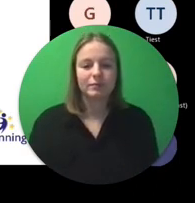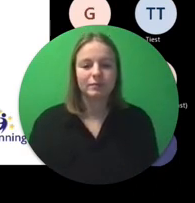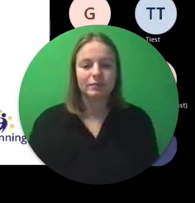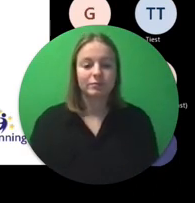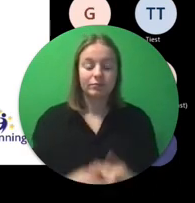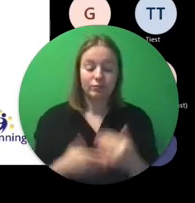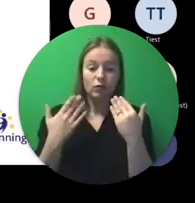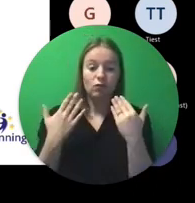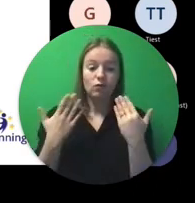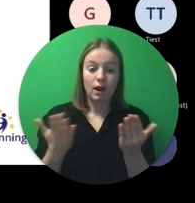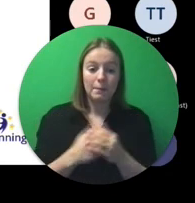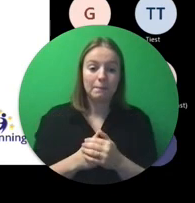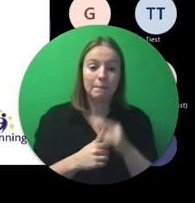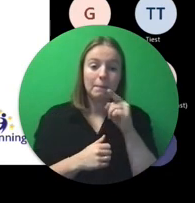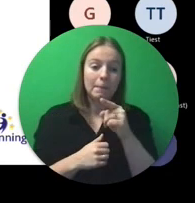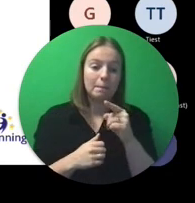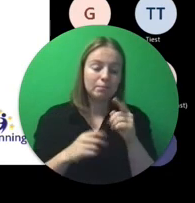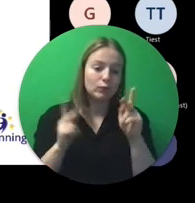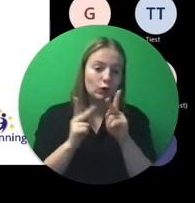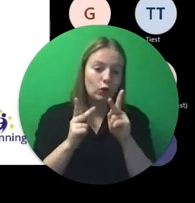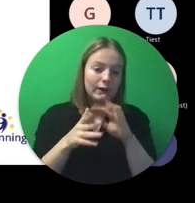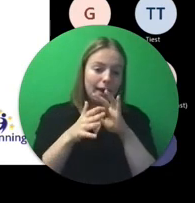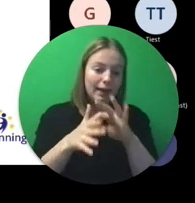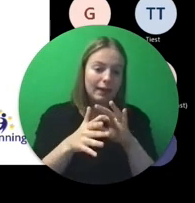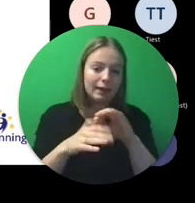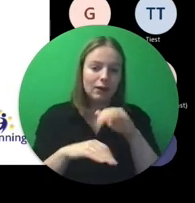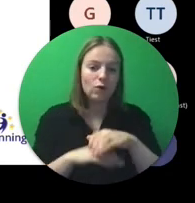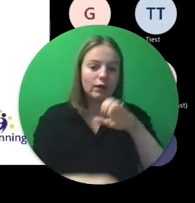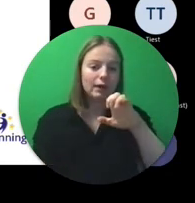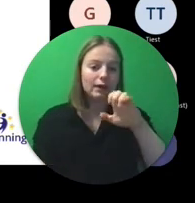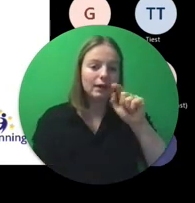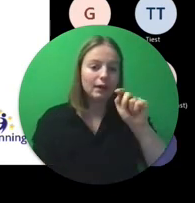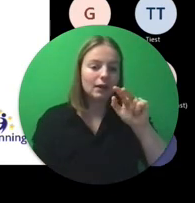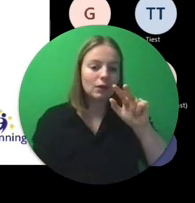Voila, was een introductie tot e-twinning.